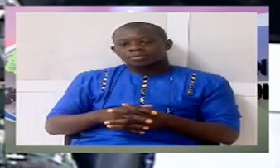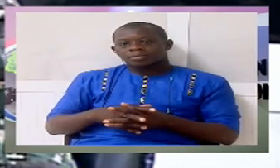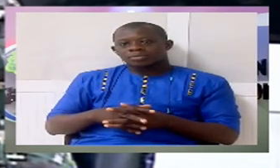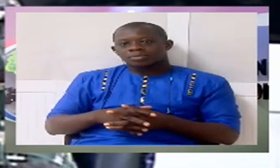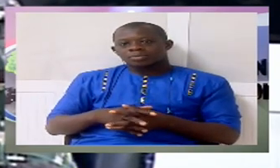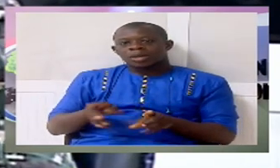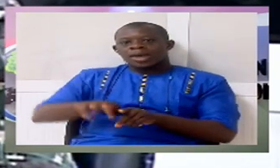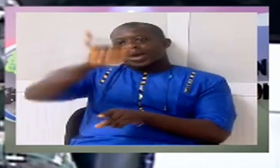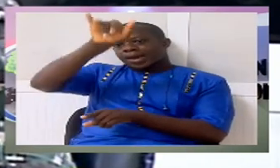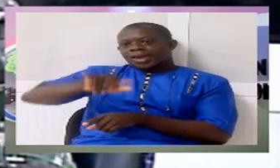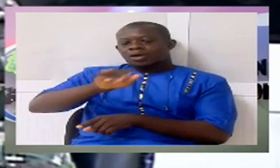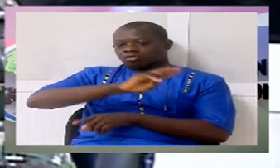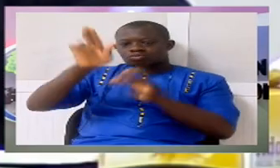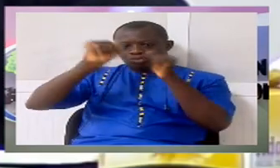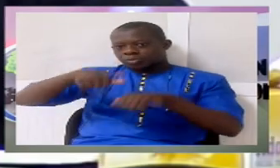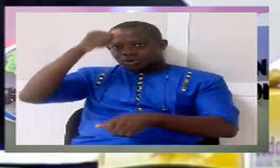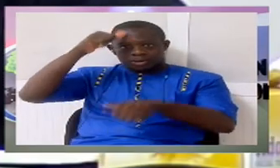happened? Was it around